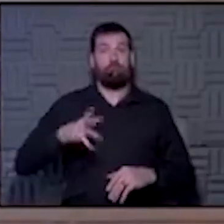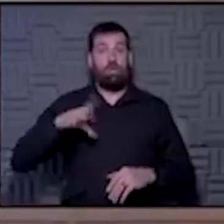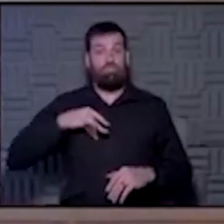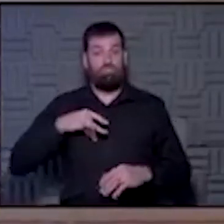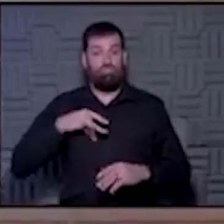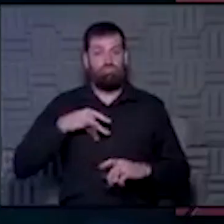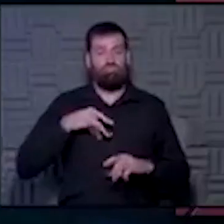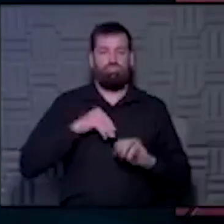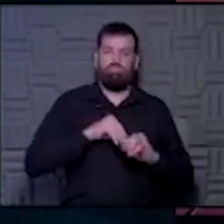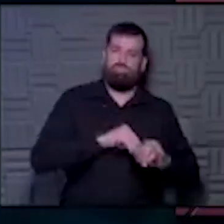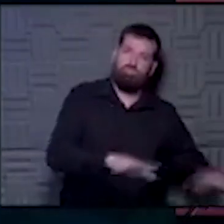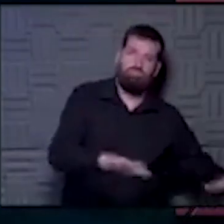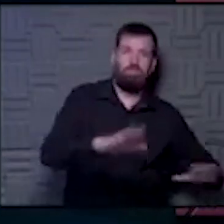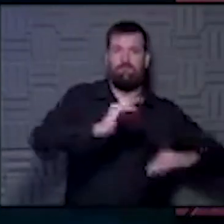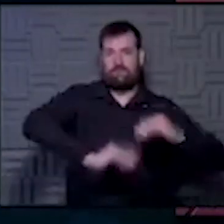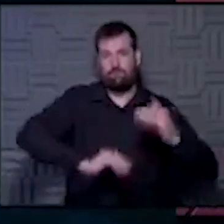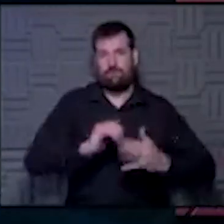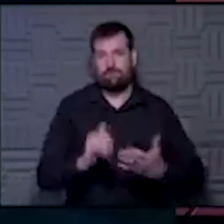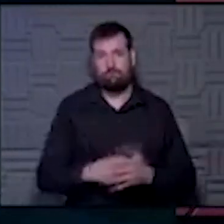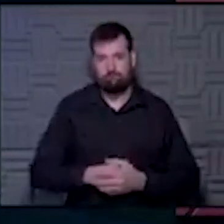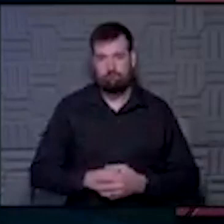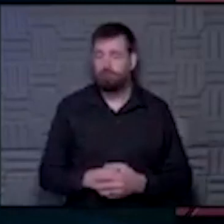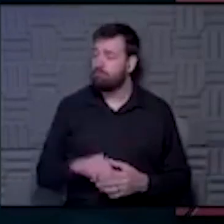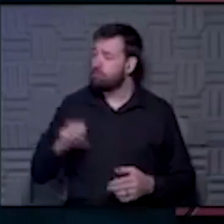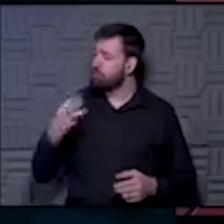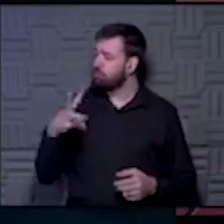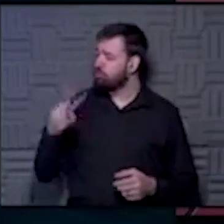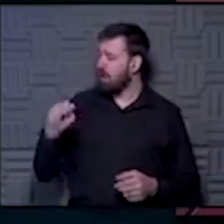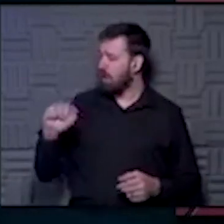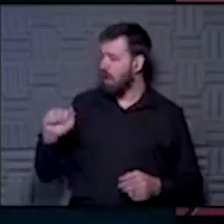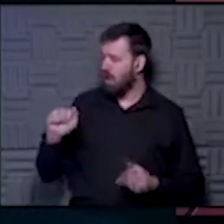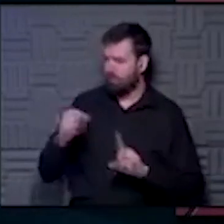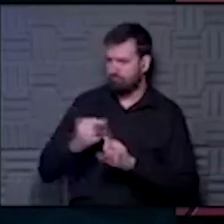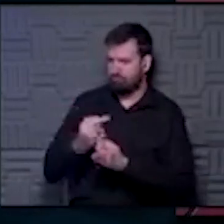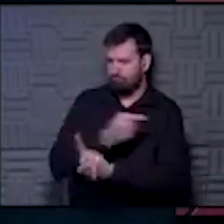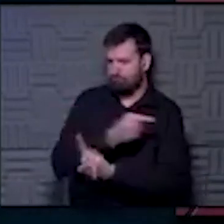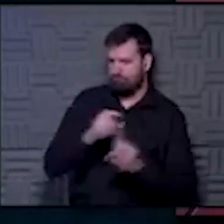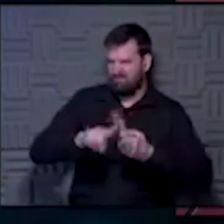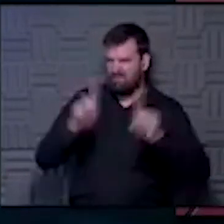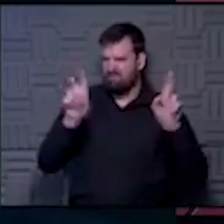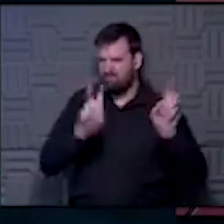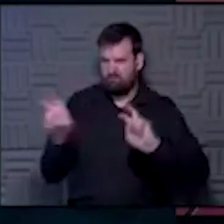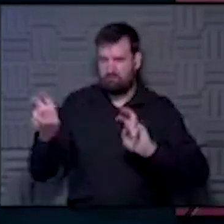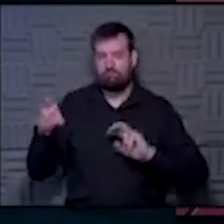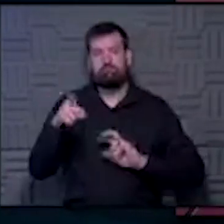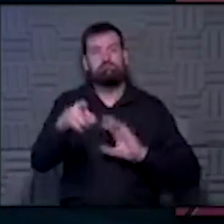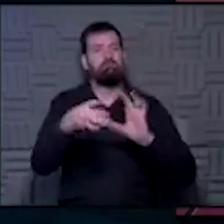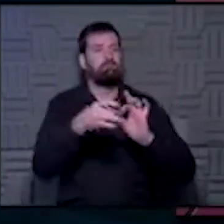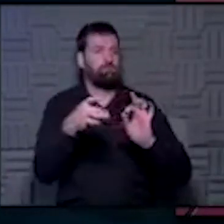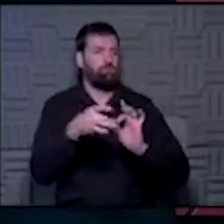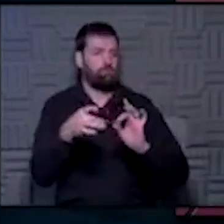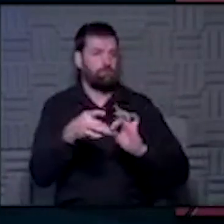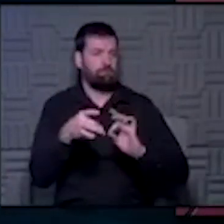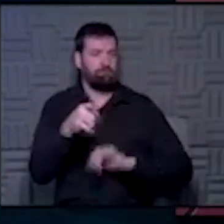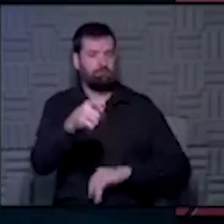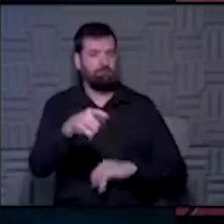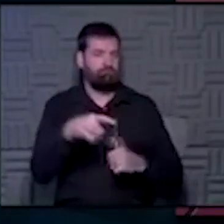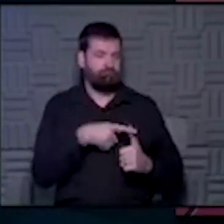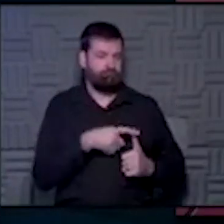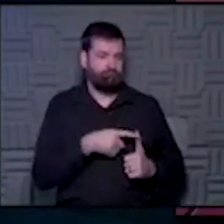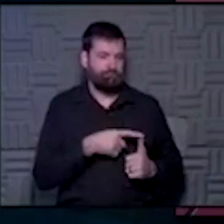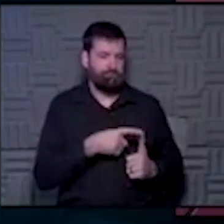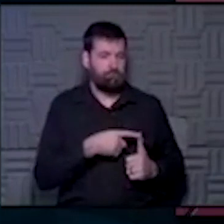into a facility. Shauna, on a little bit of a different note, you mentioned at the beginning of your comments that